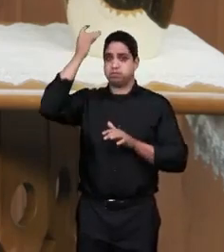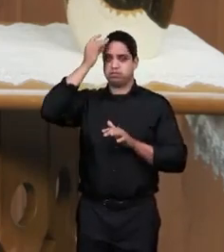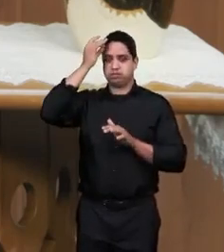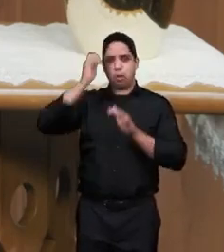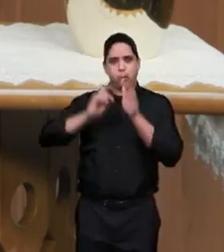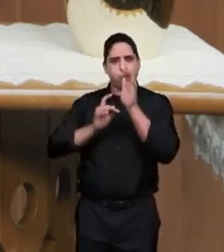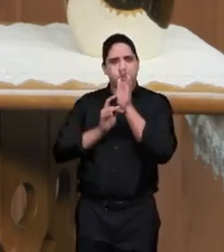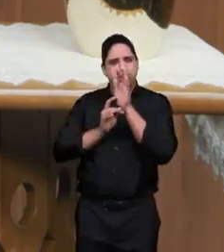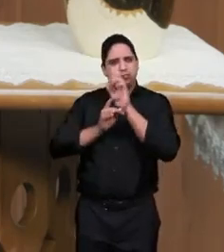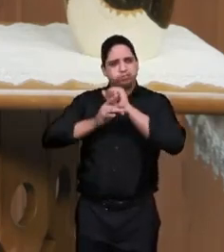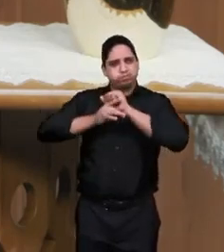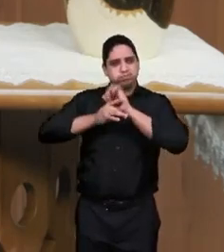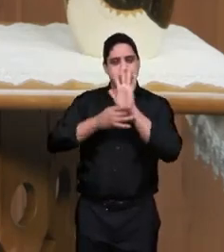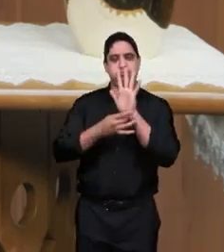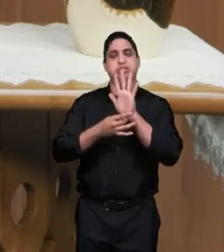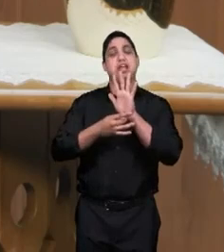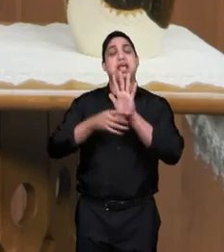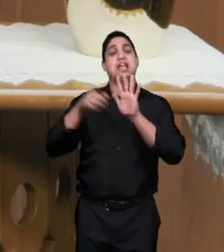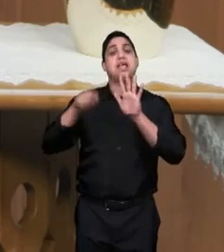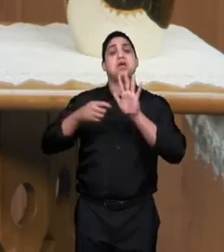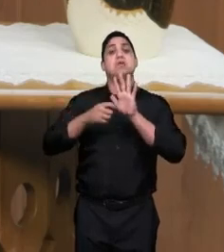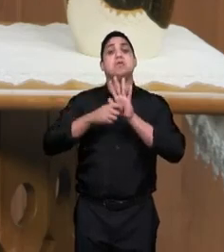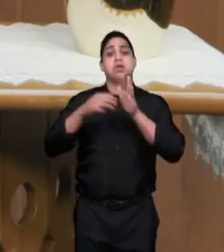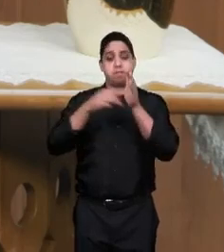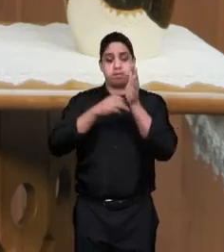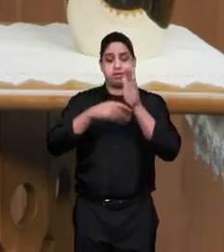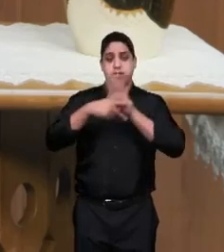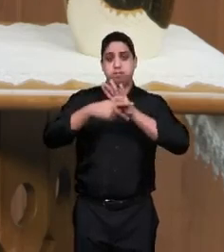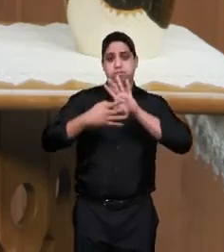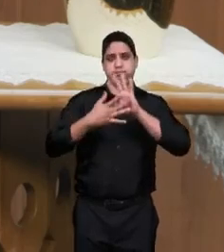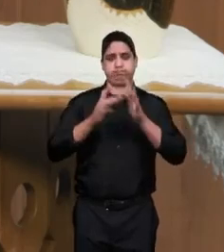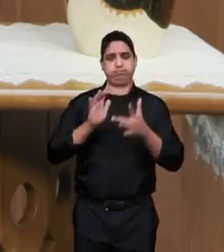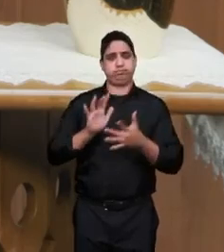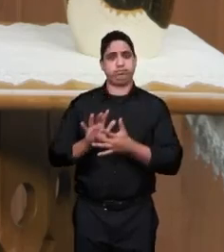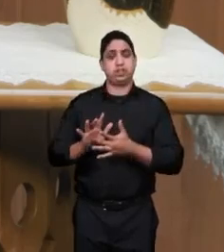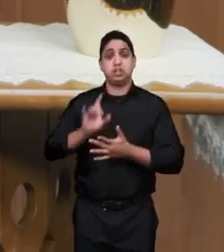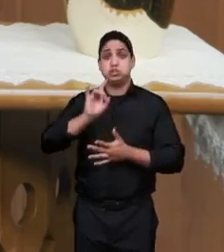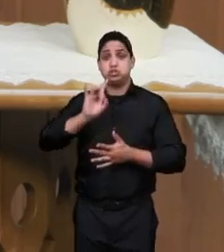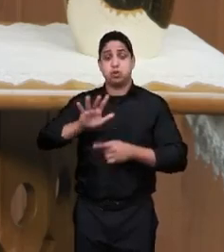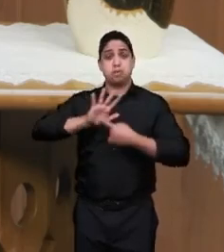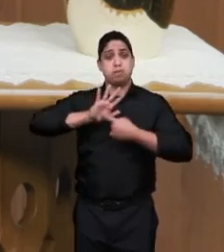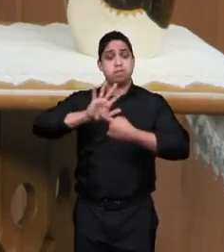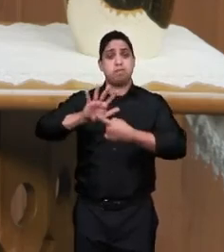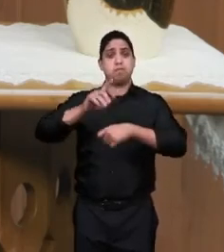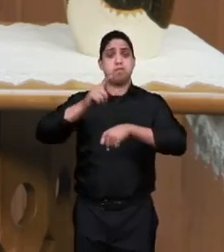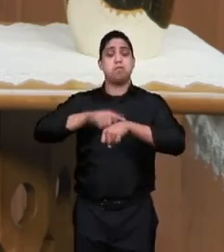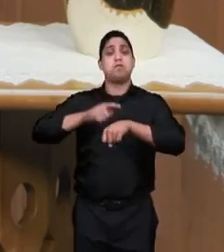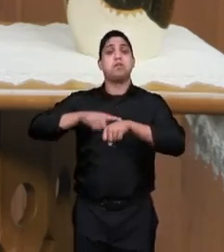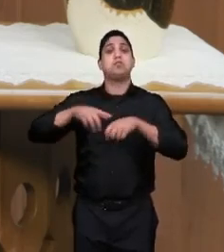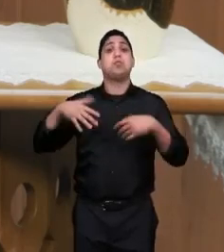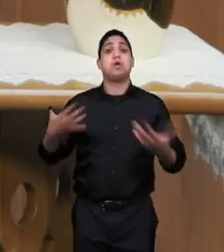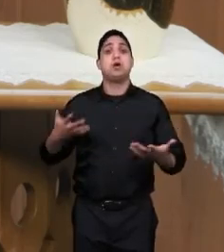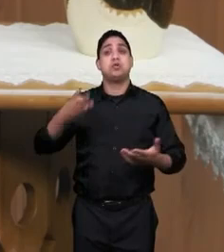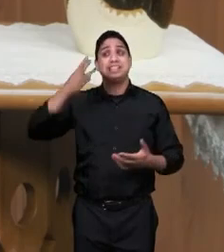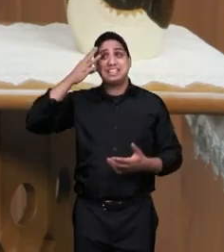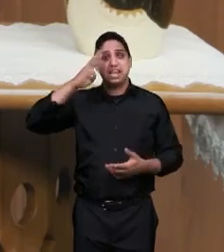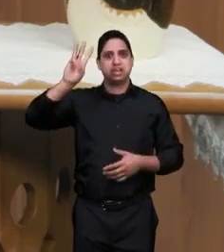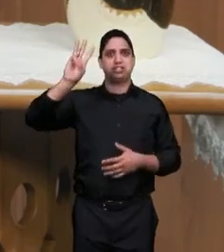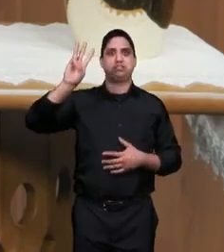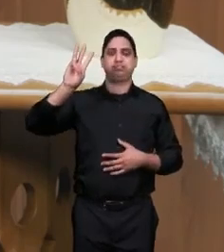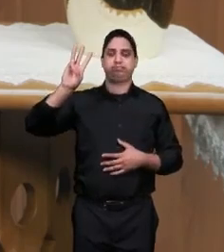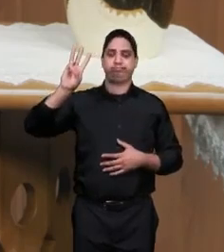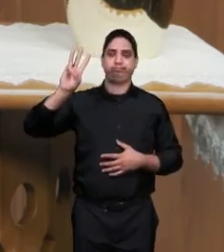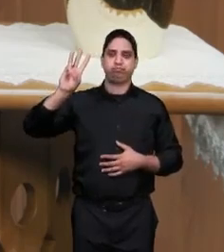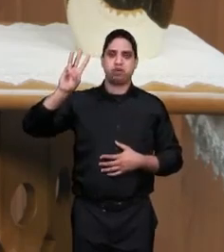through. The riddle that is understood through Jesus, this was only revealed on the third day.